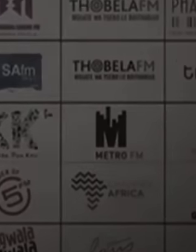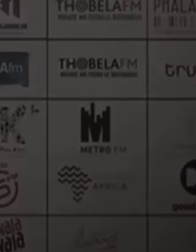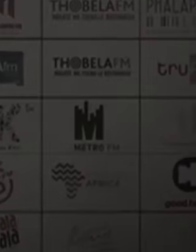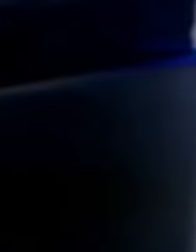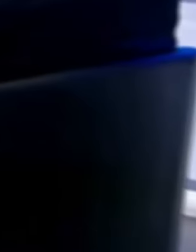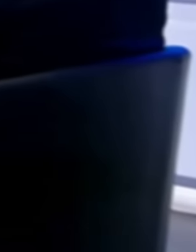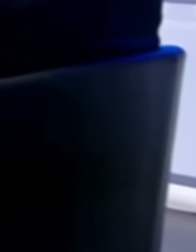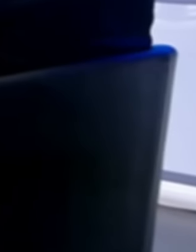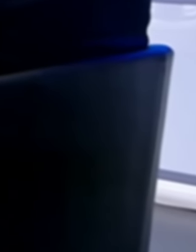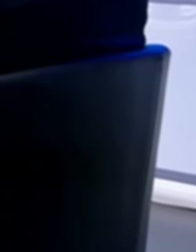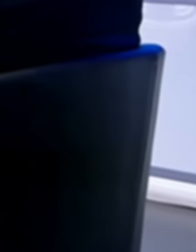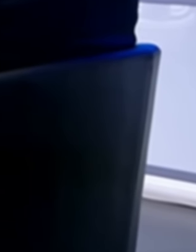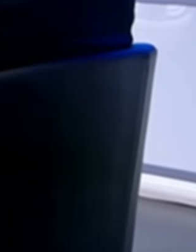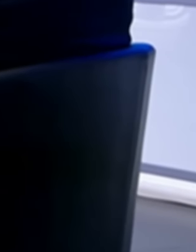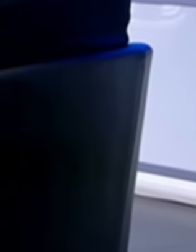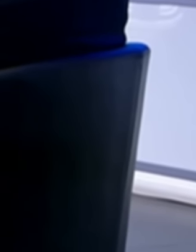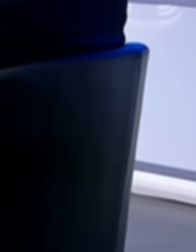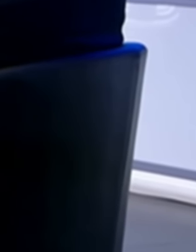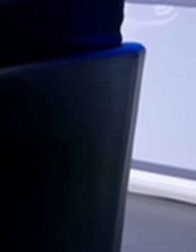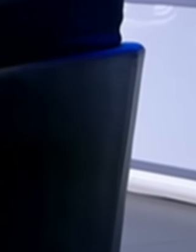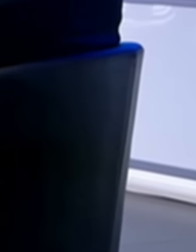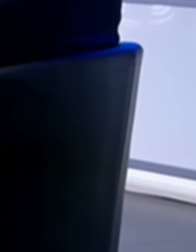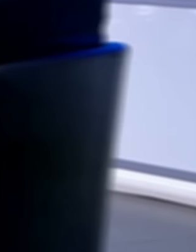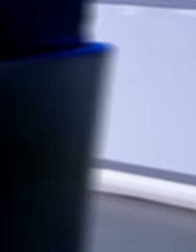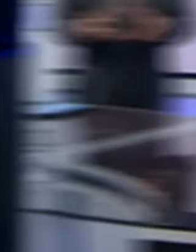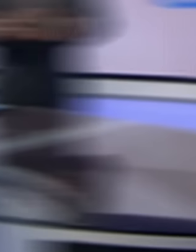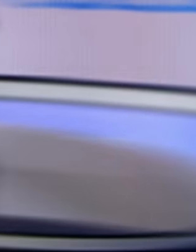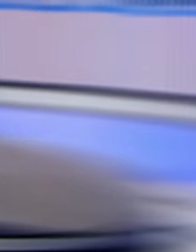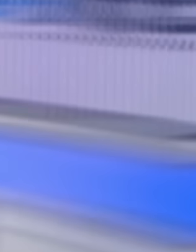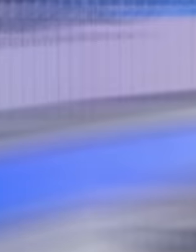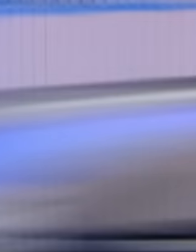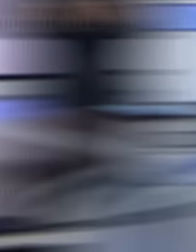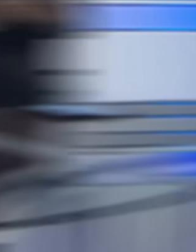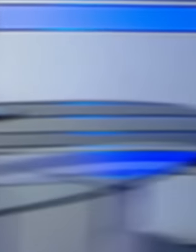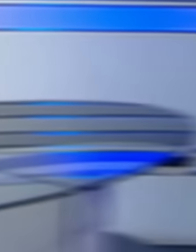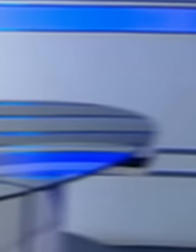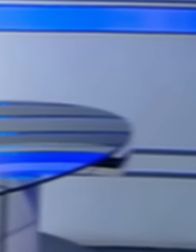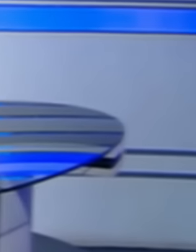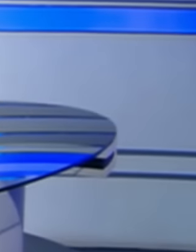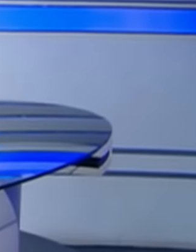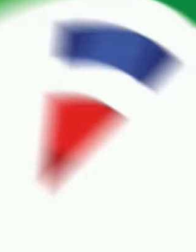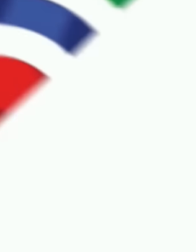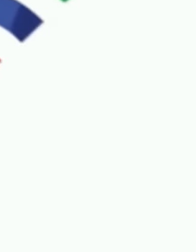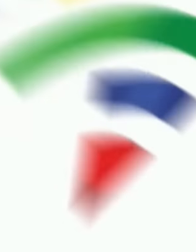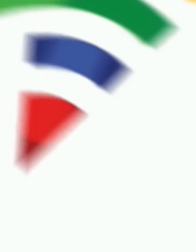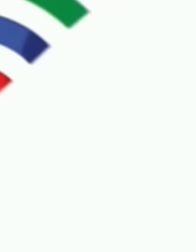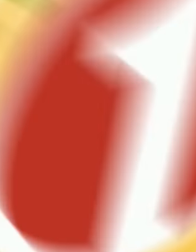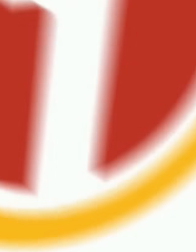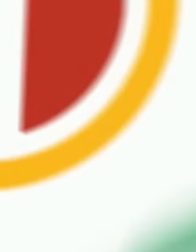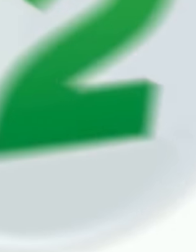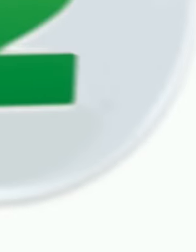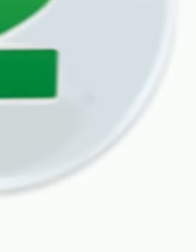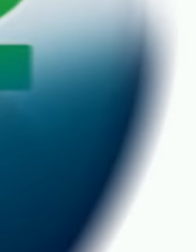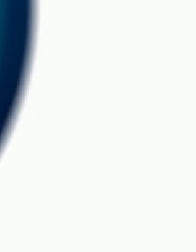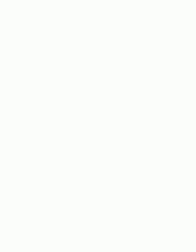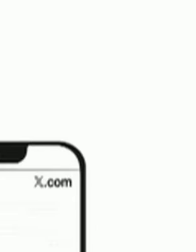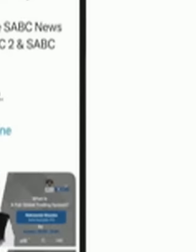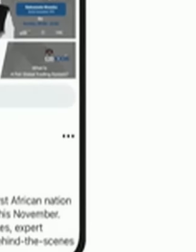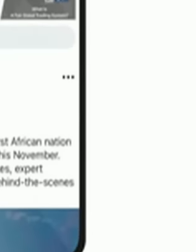Gomme o be leitlho le go dikanale tša telebišene tša SABC, SABC Lehae, SABC 1, 2 le